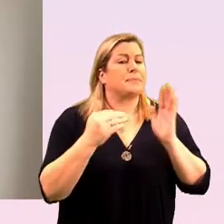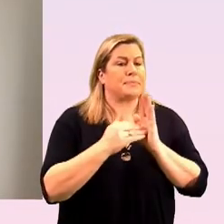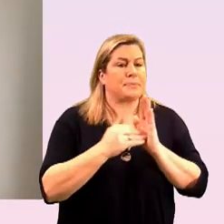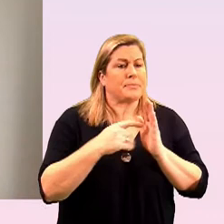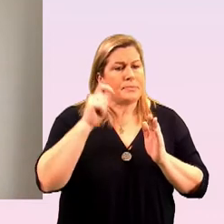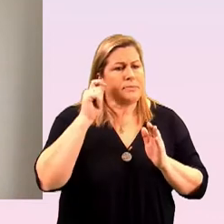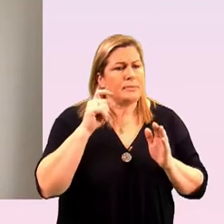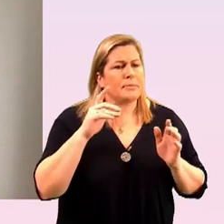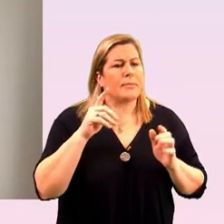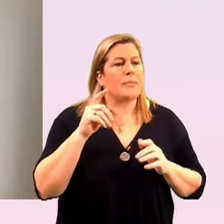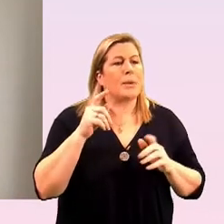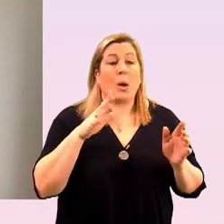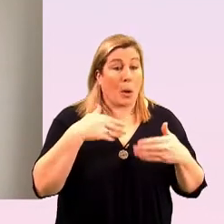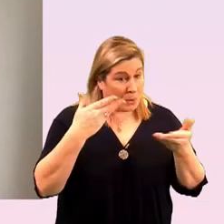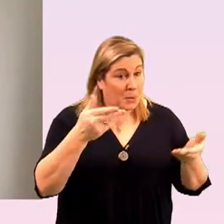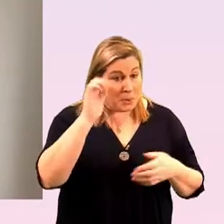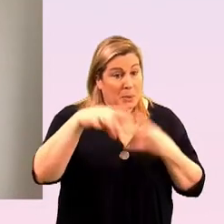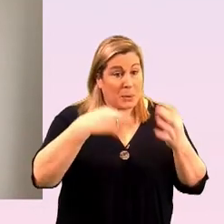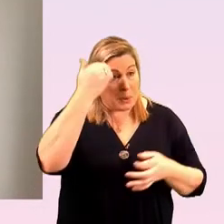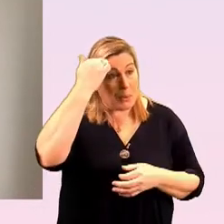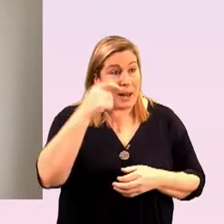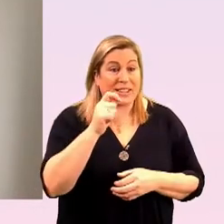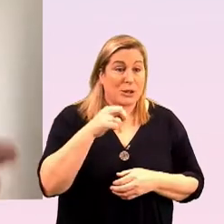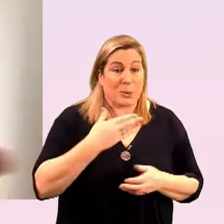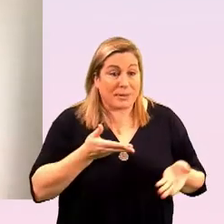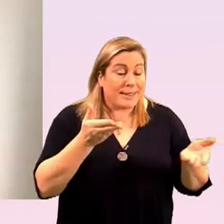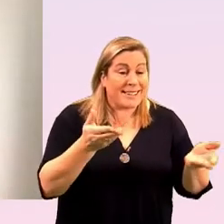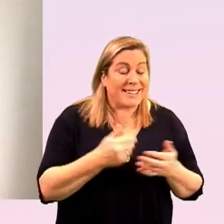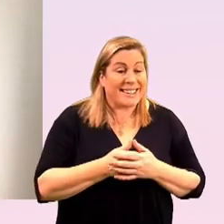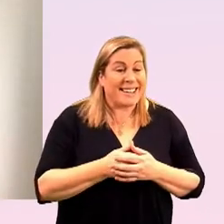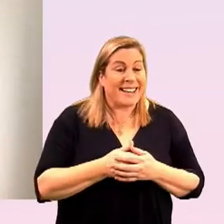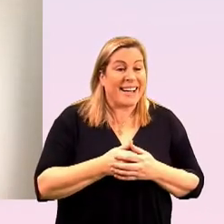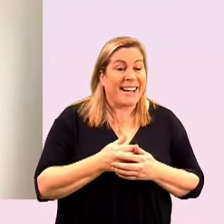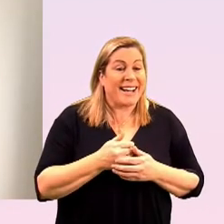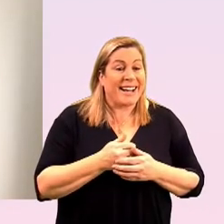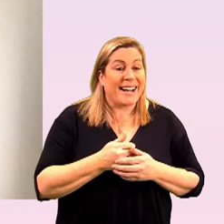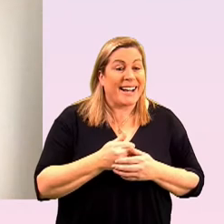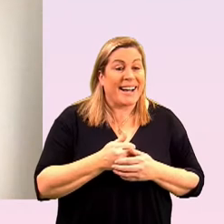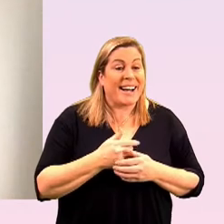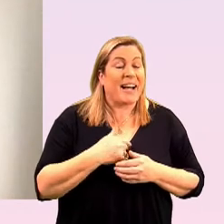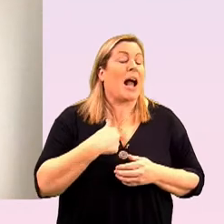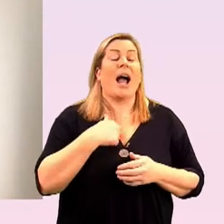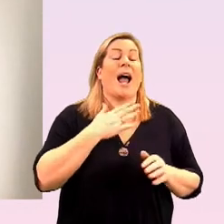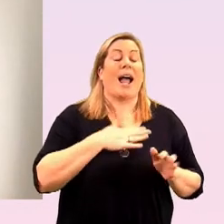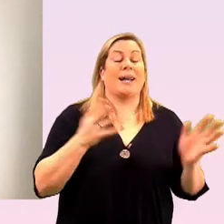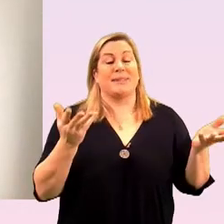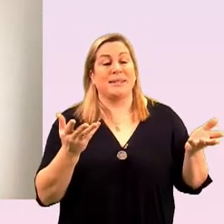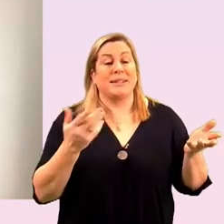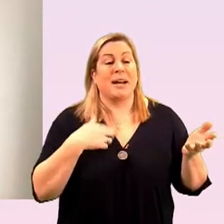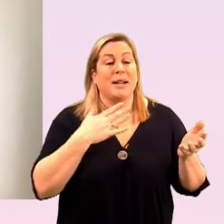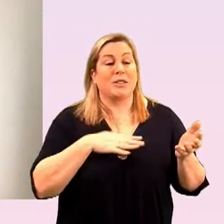highlighted, go for it, Tonie. Yeah, I was actually about to just throw it to you. No, sorry, I'll give you the floor. I was going to